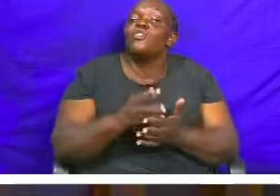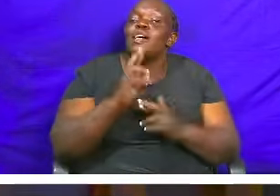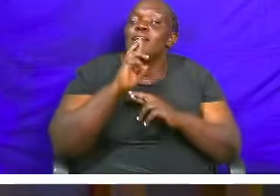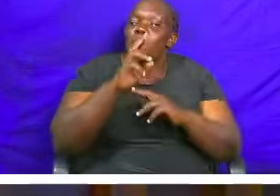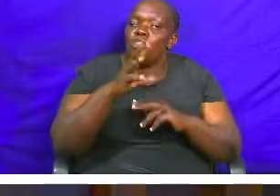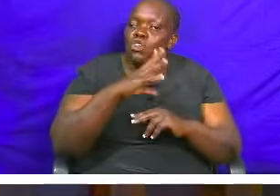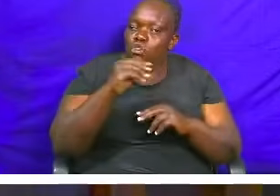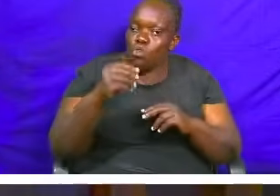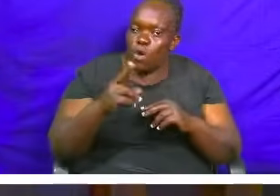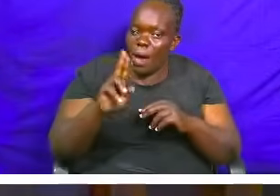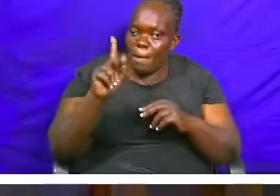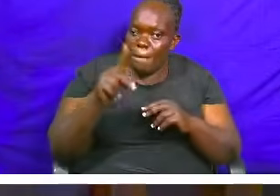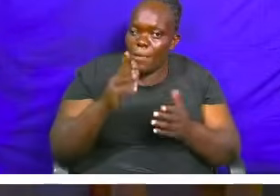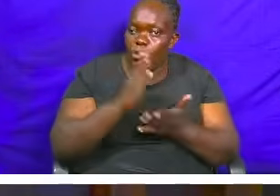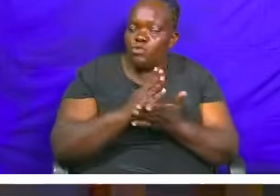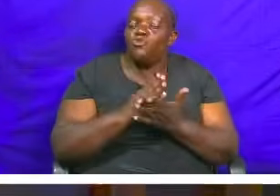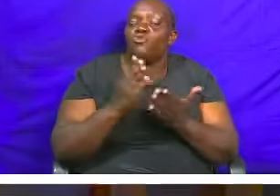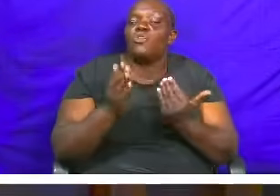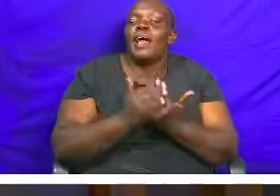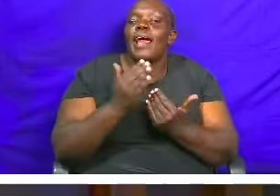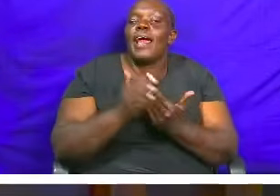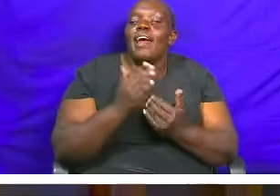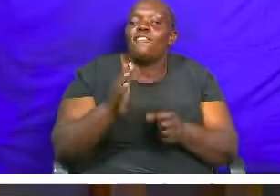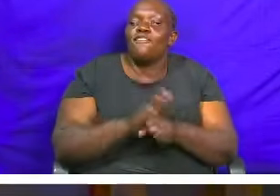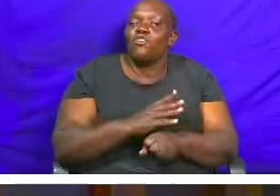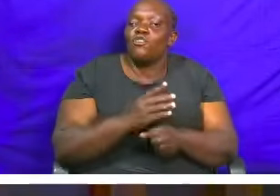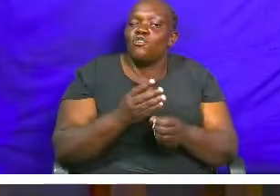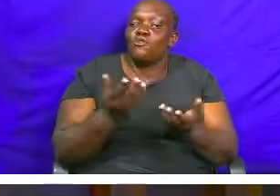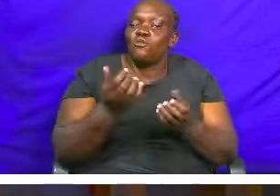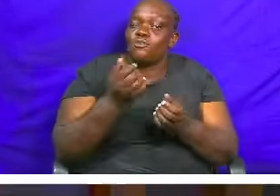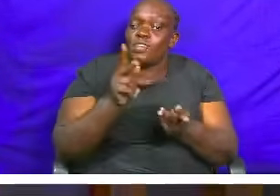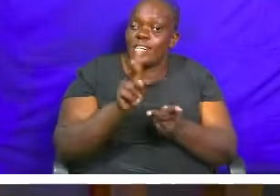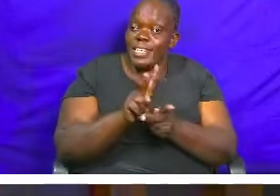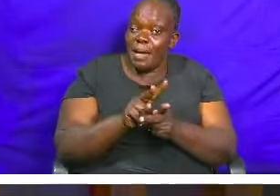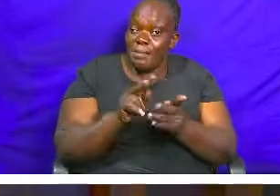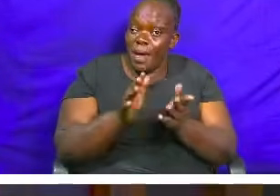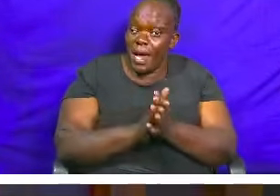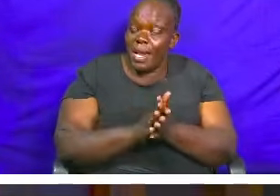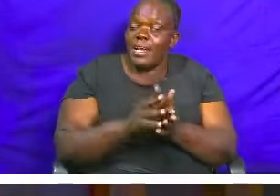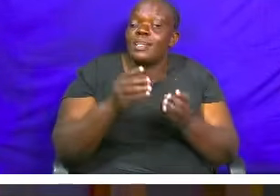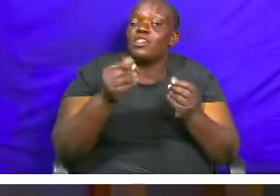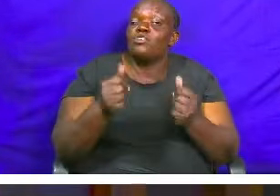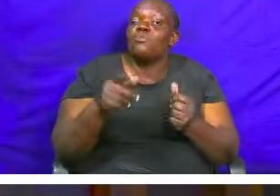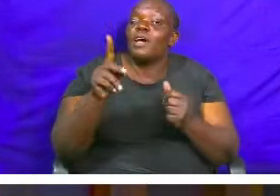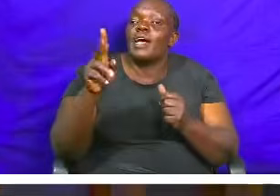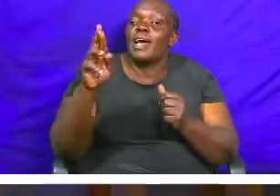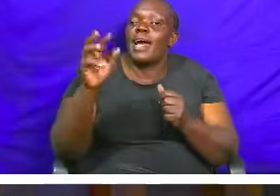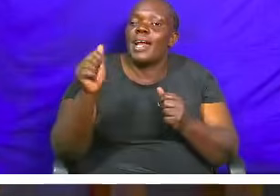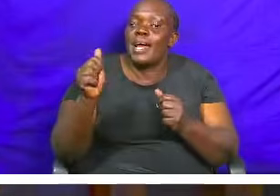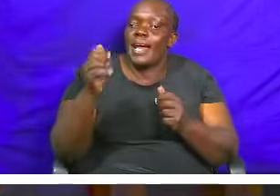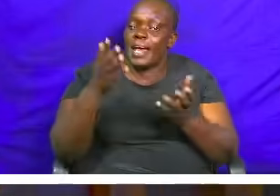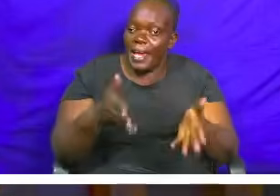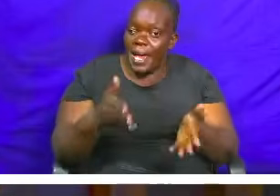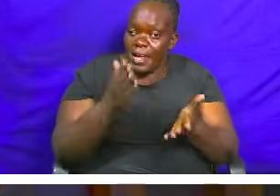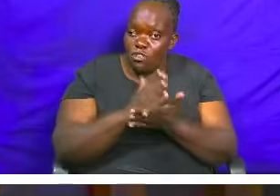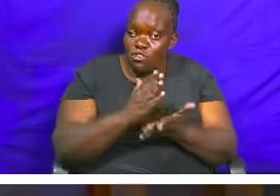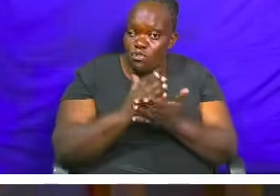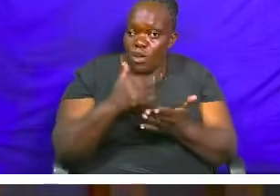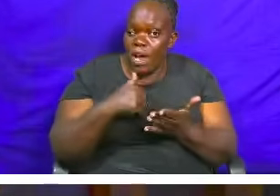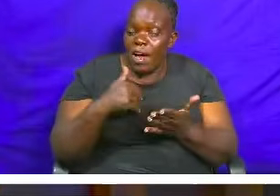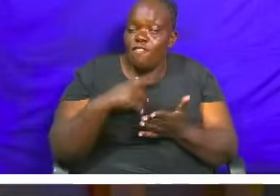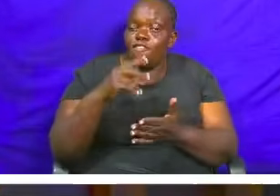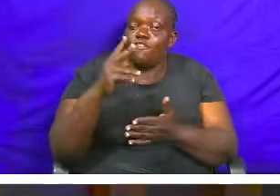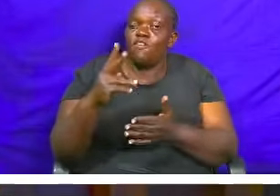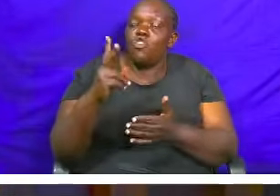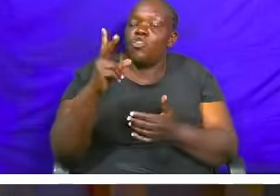I'm very careful with between the word reserve and resource. Okay. Because if I tell KRA here that we have 429